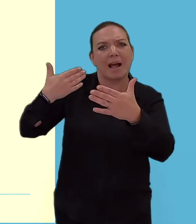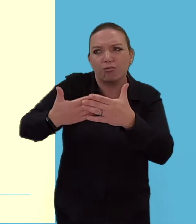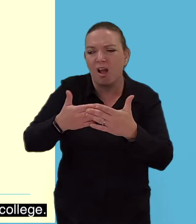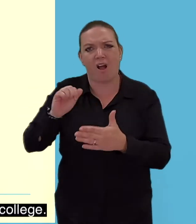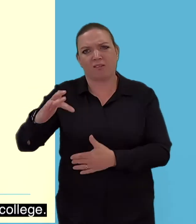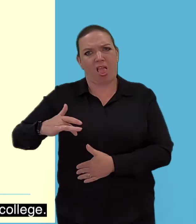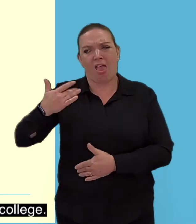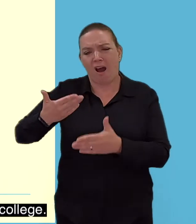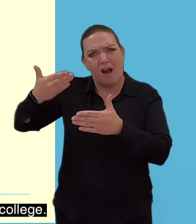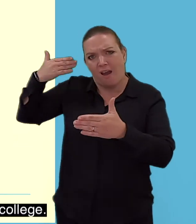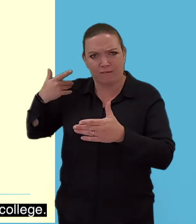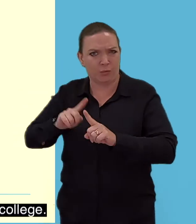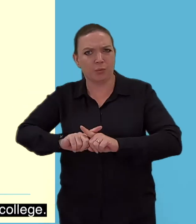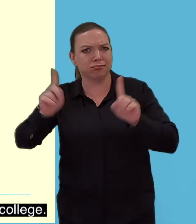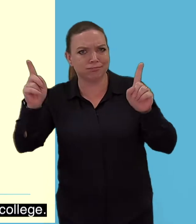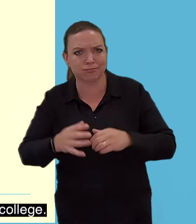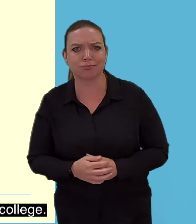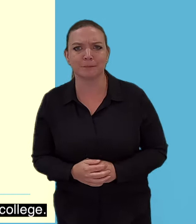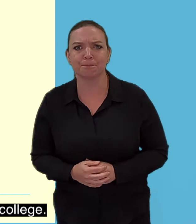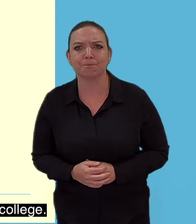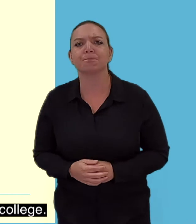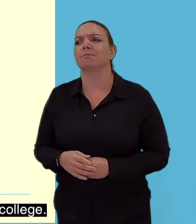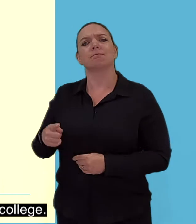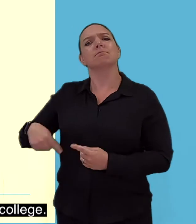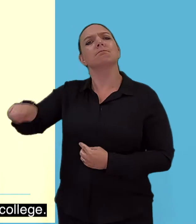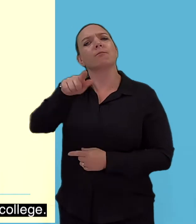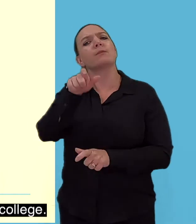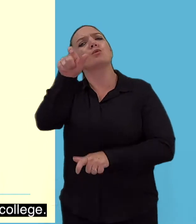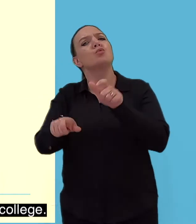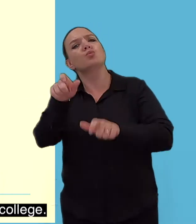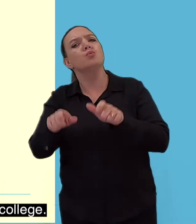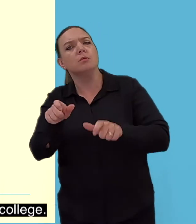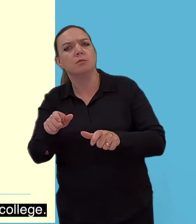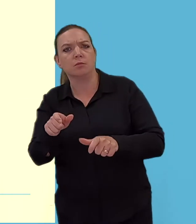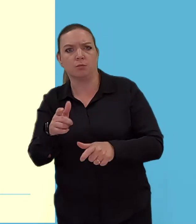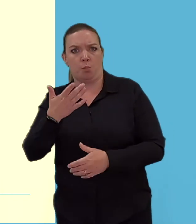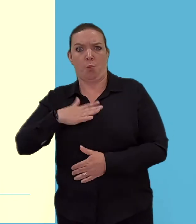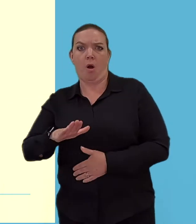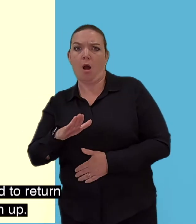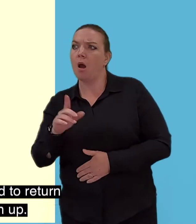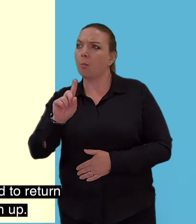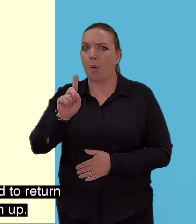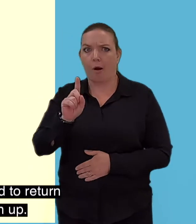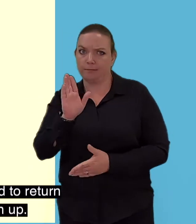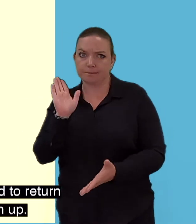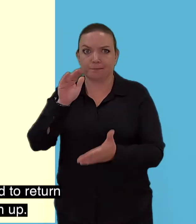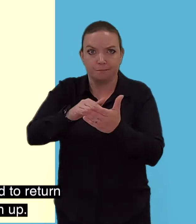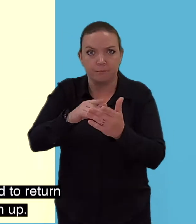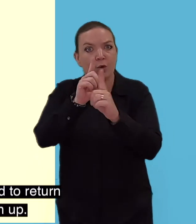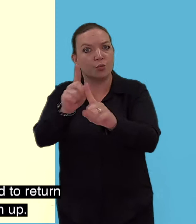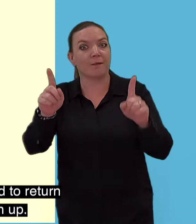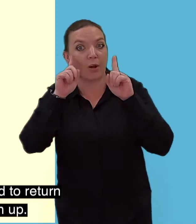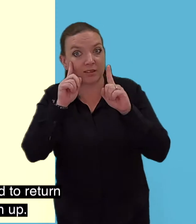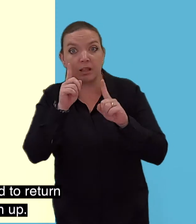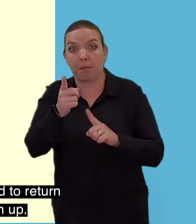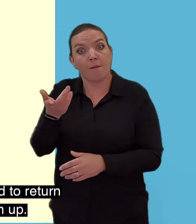common is that they have taken a journey to university which didn't necessarily start at school or college. They might have had a family and decided to